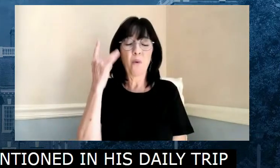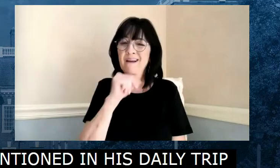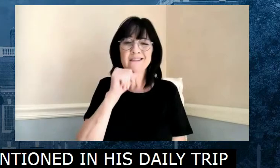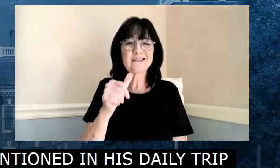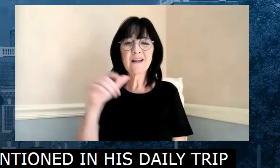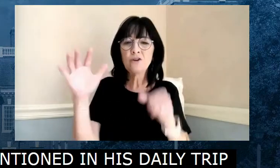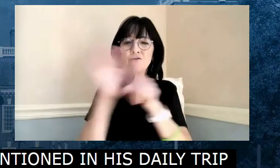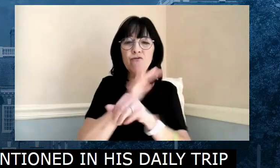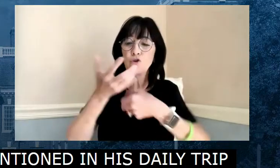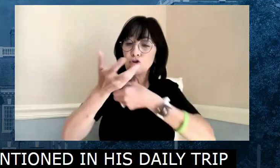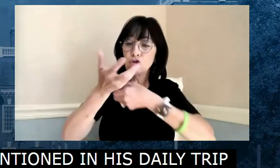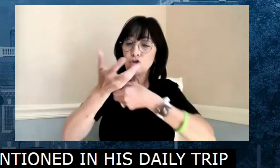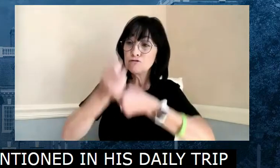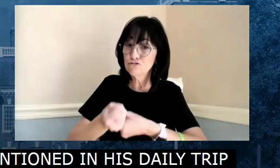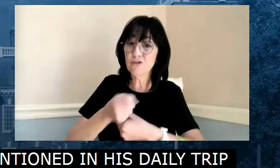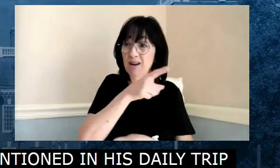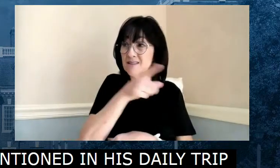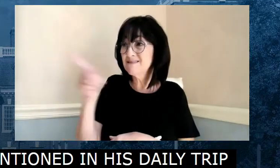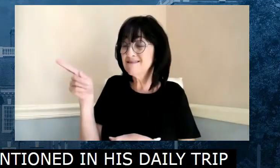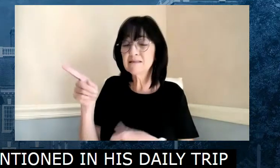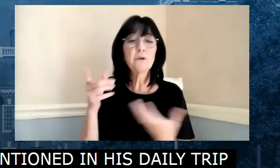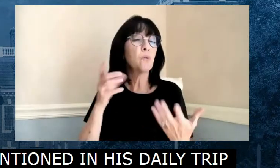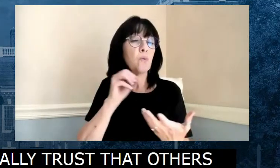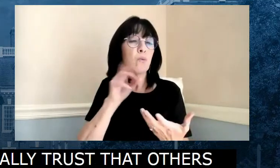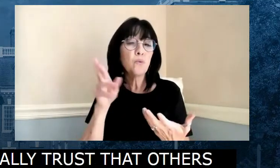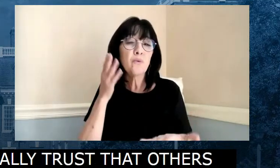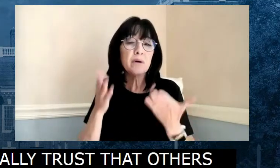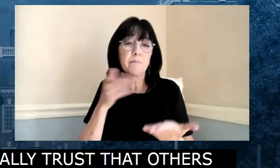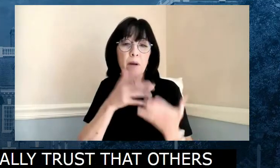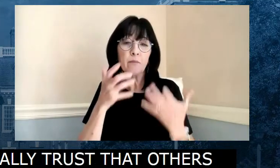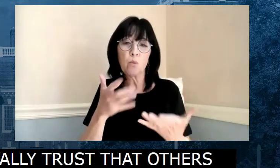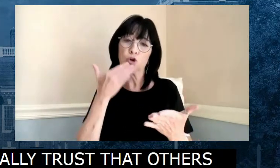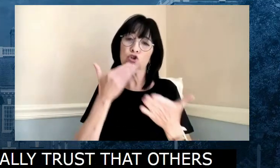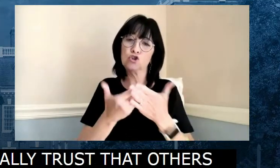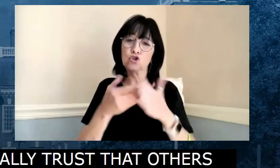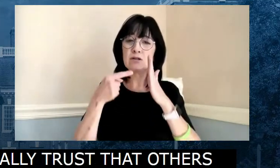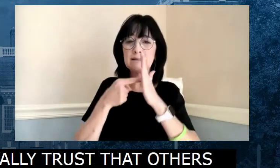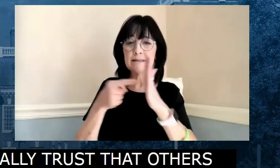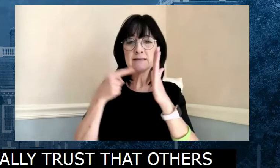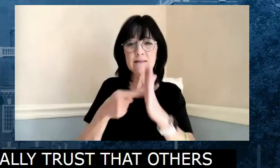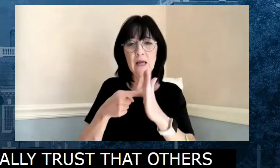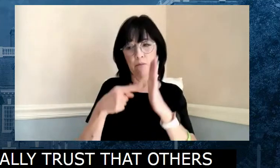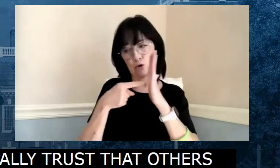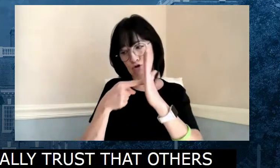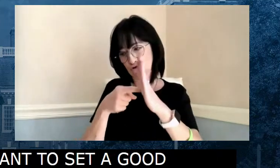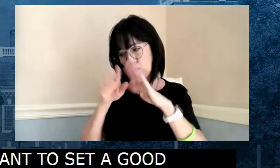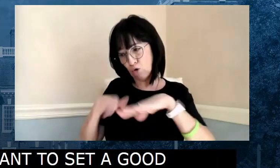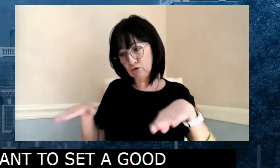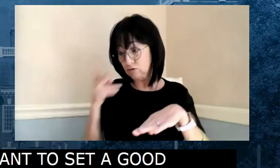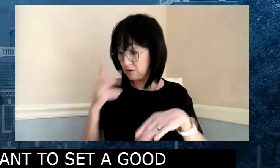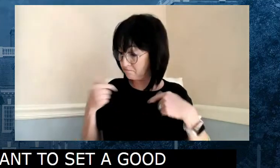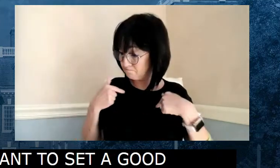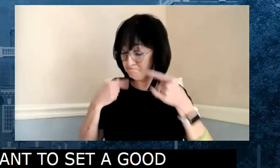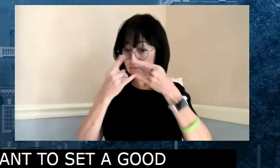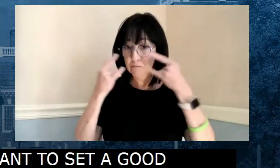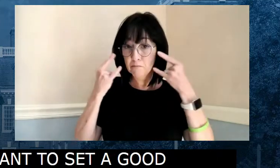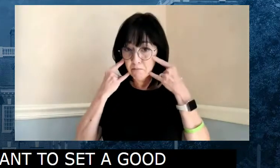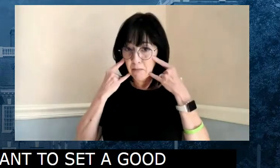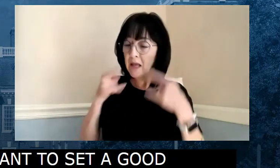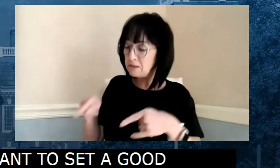may be vaccinated, or they just want to set a good example for their children who are unable to be